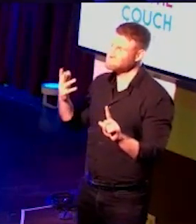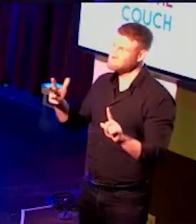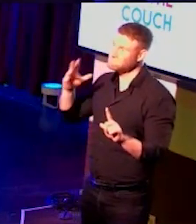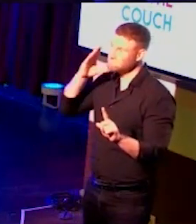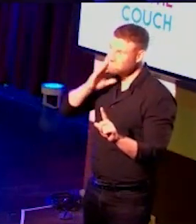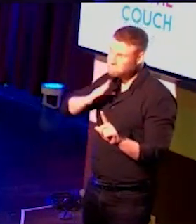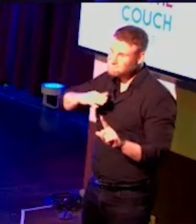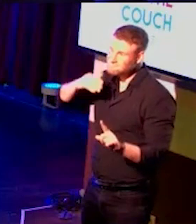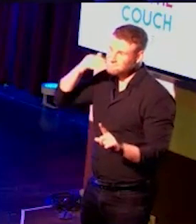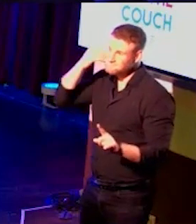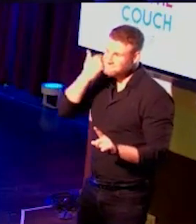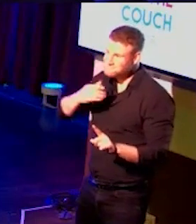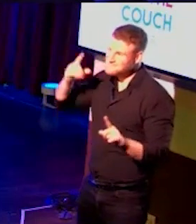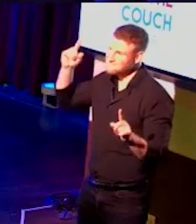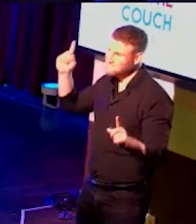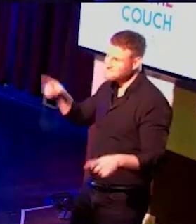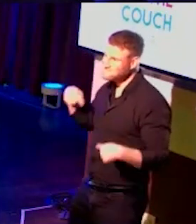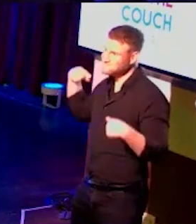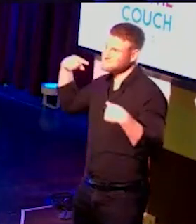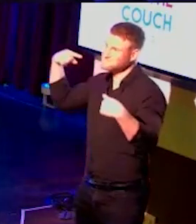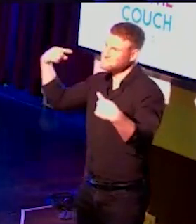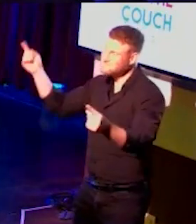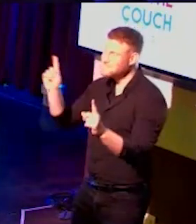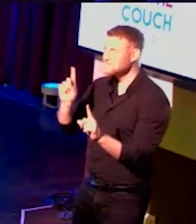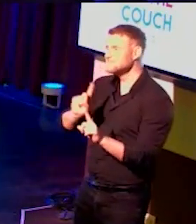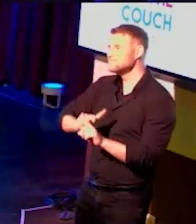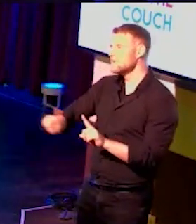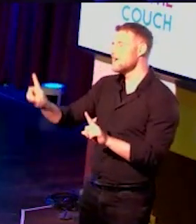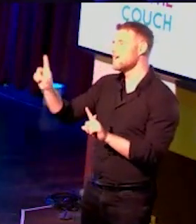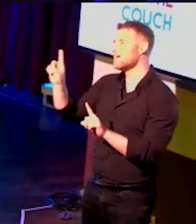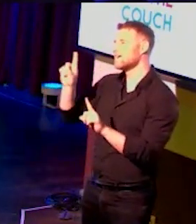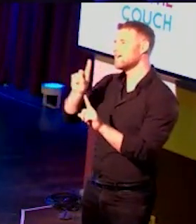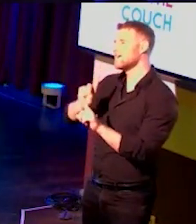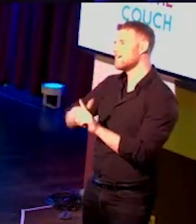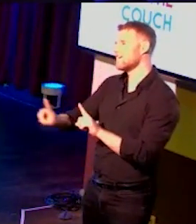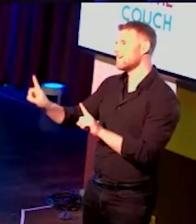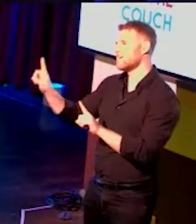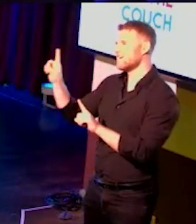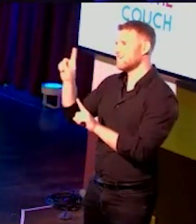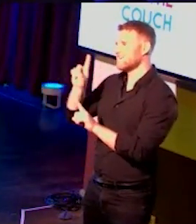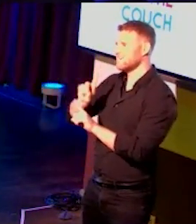Although it's been said many times, many